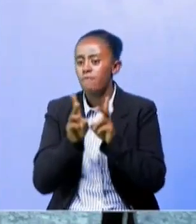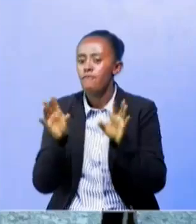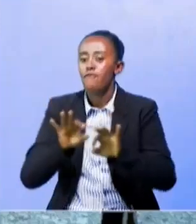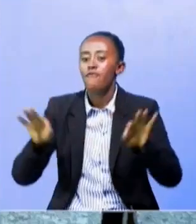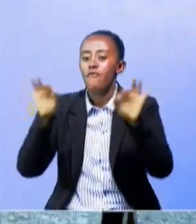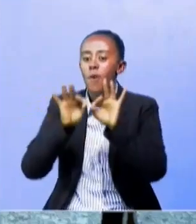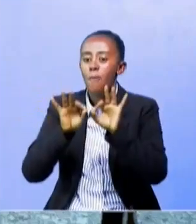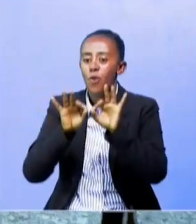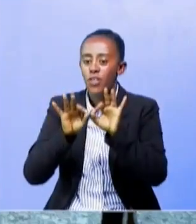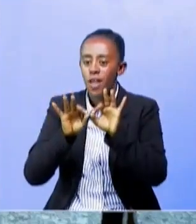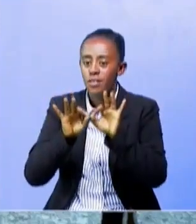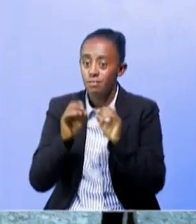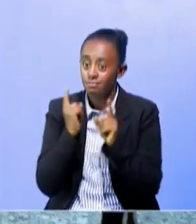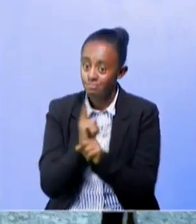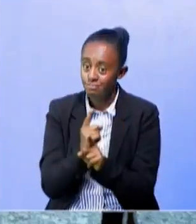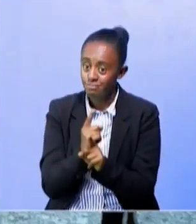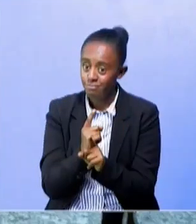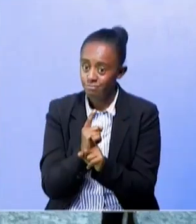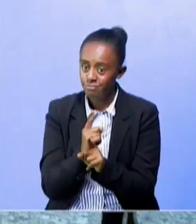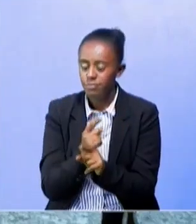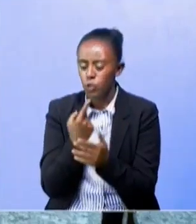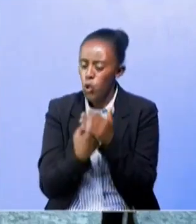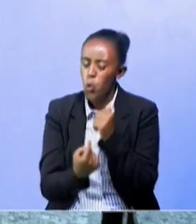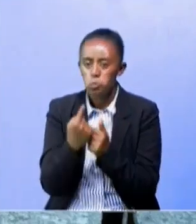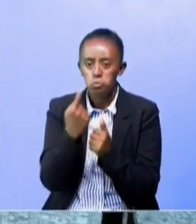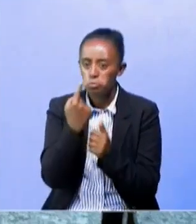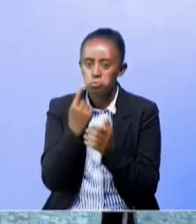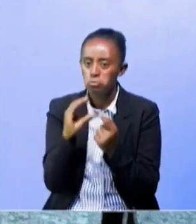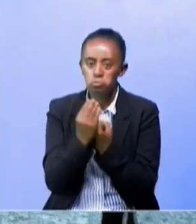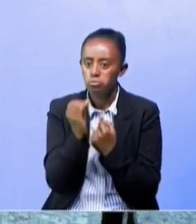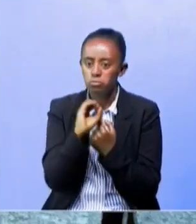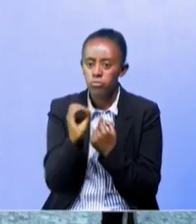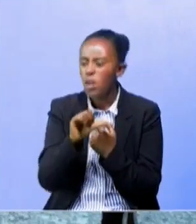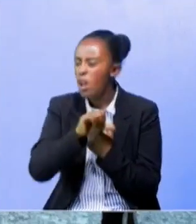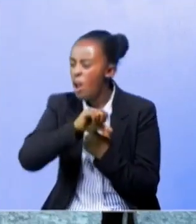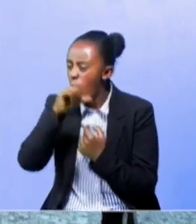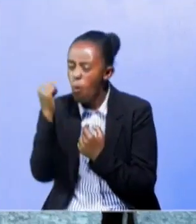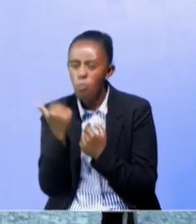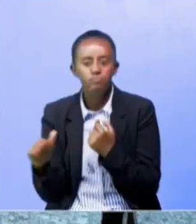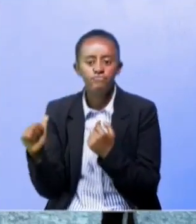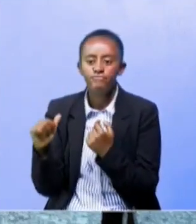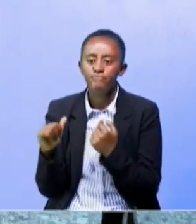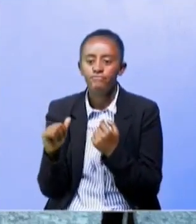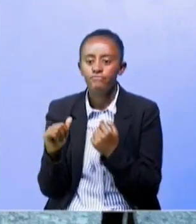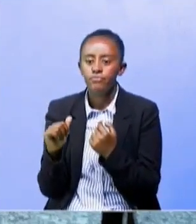important, right? Not only in such kind of cases, in all cases.